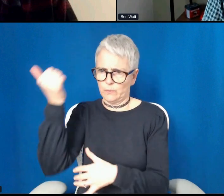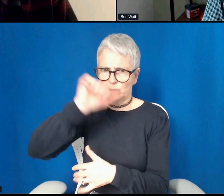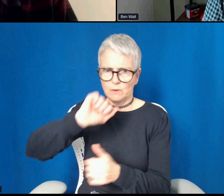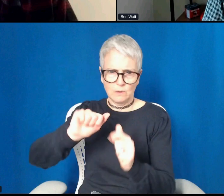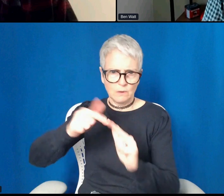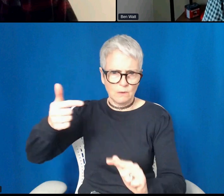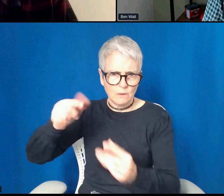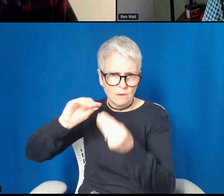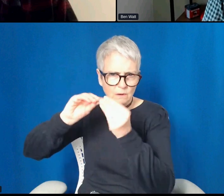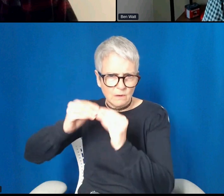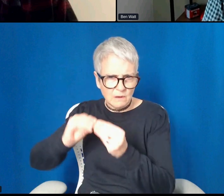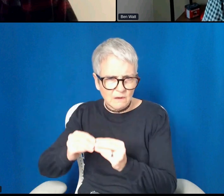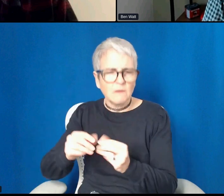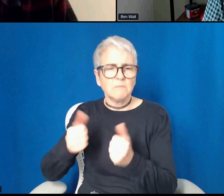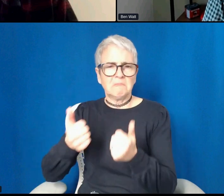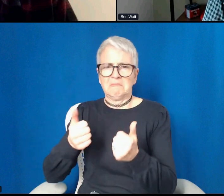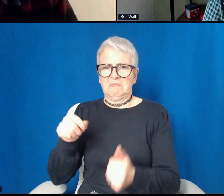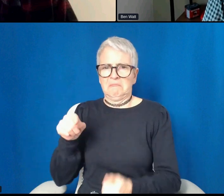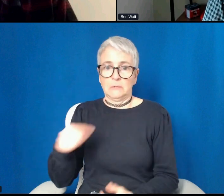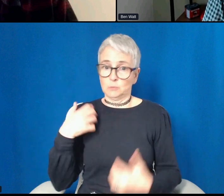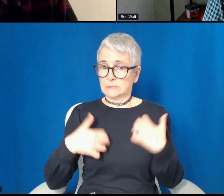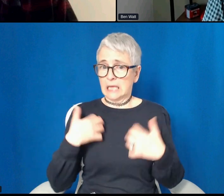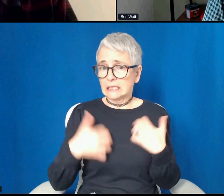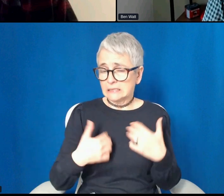recognition. So yeah, exciting times.